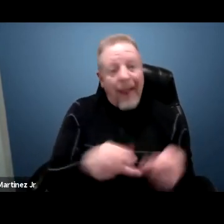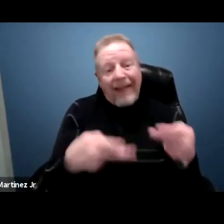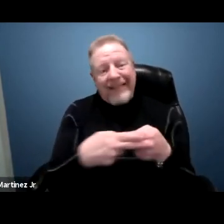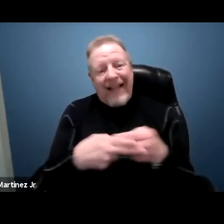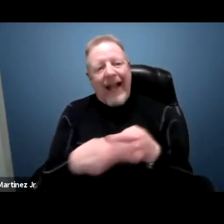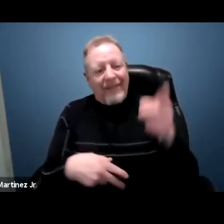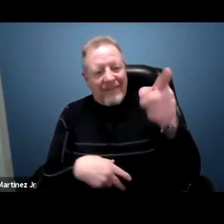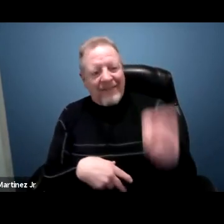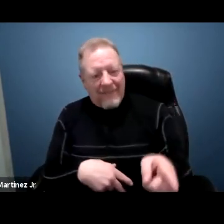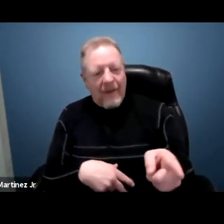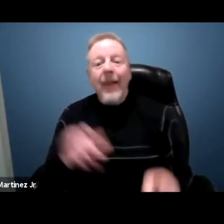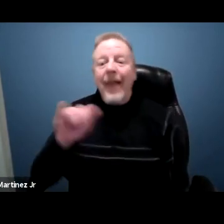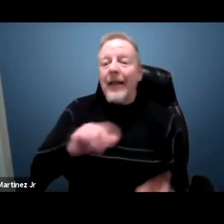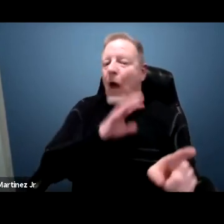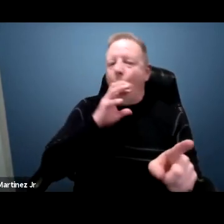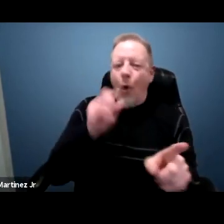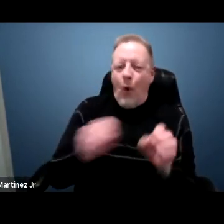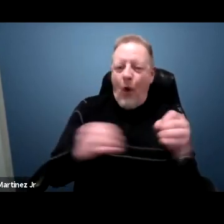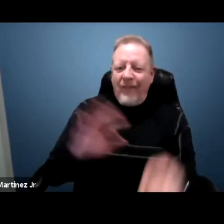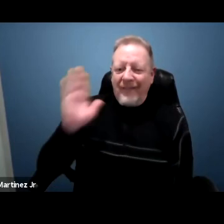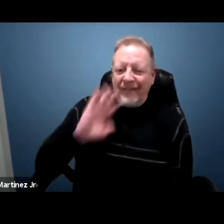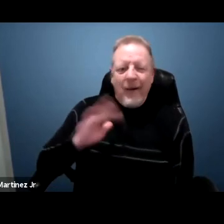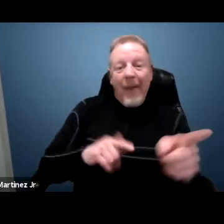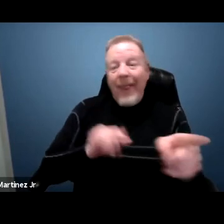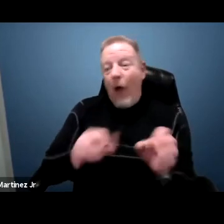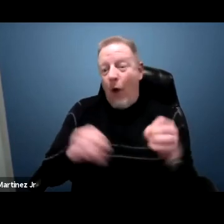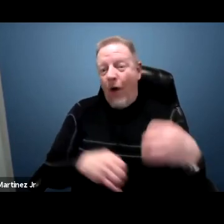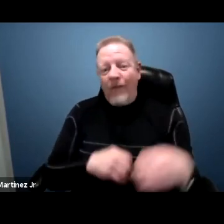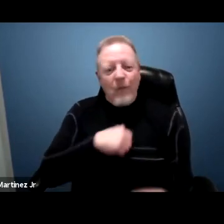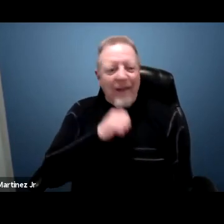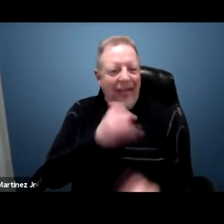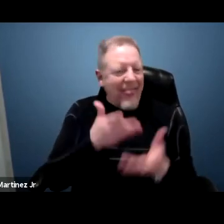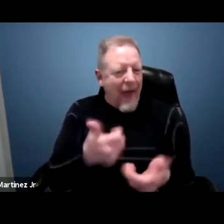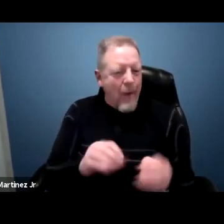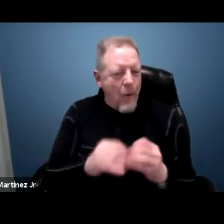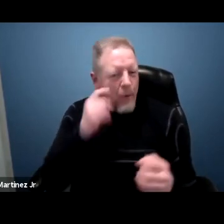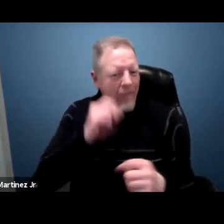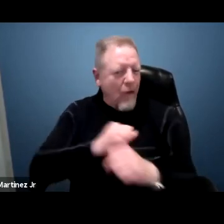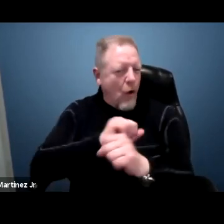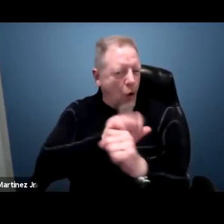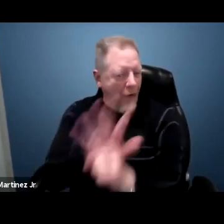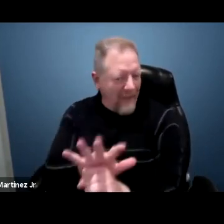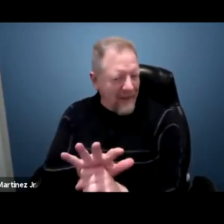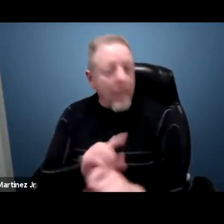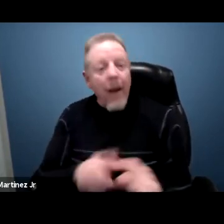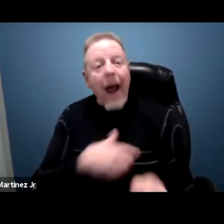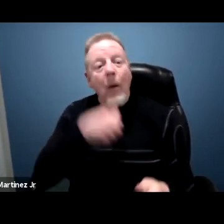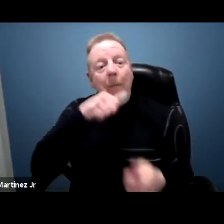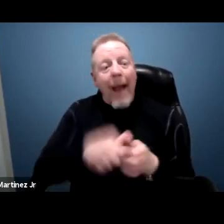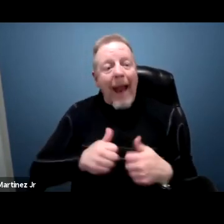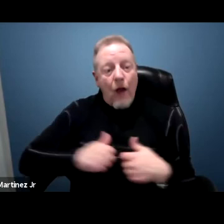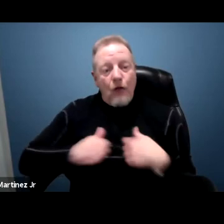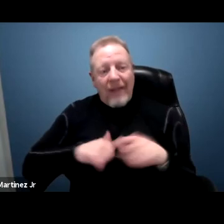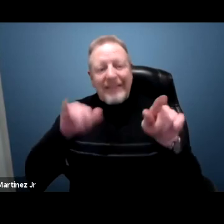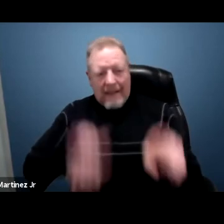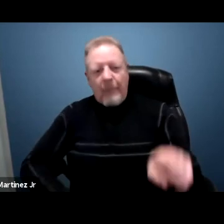where we used to be. Right now, we're all working remotely, like many. But our mailing address, we check our mail